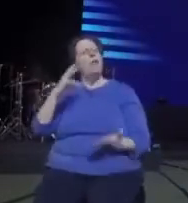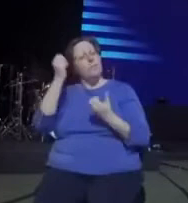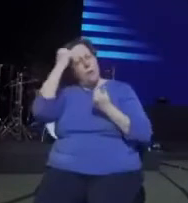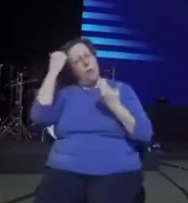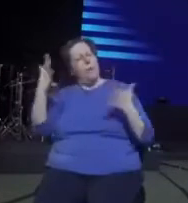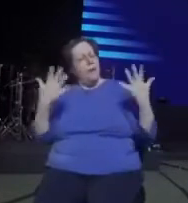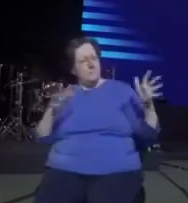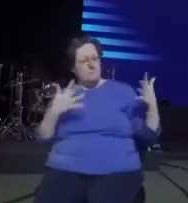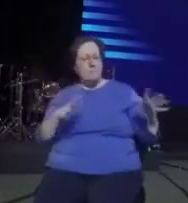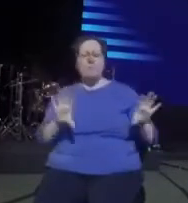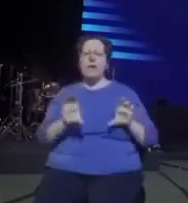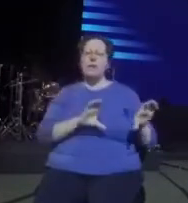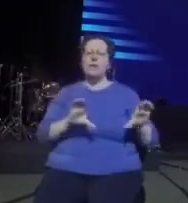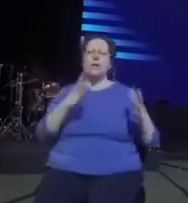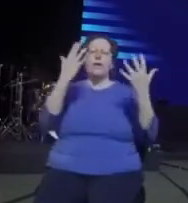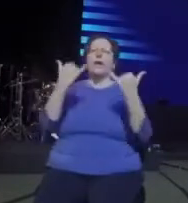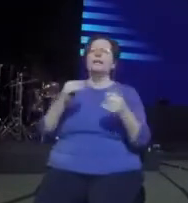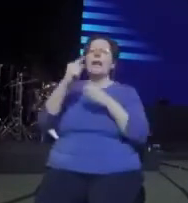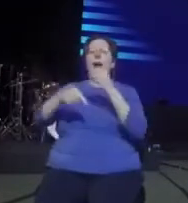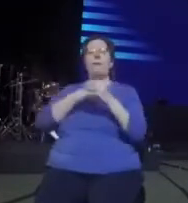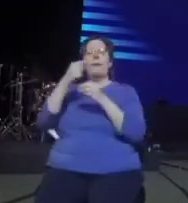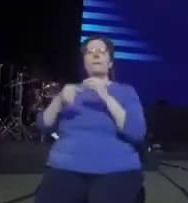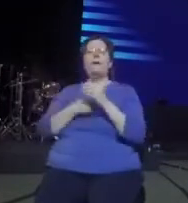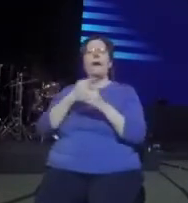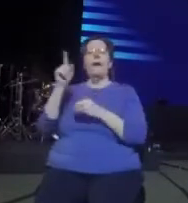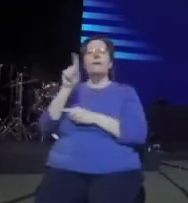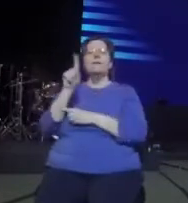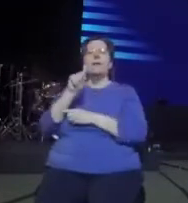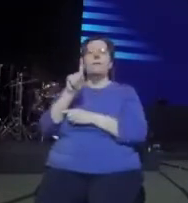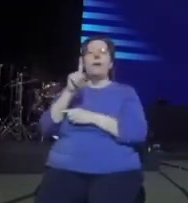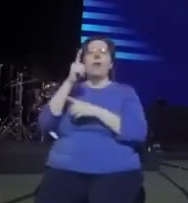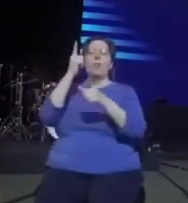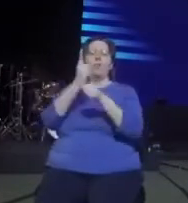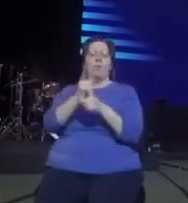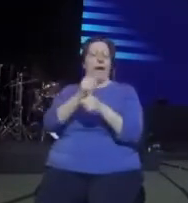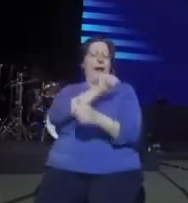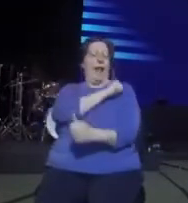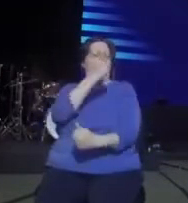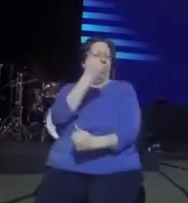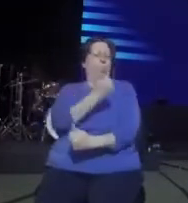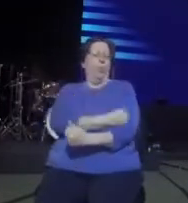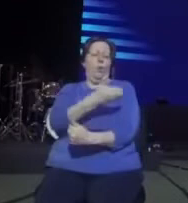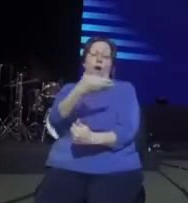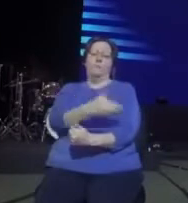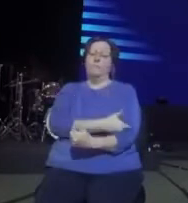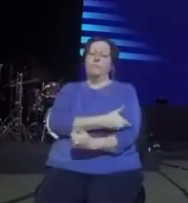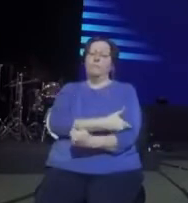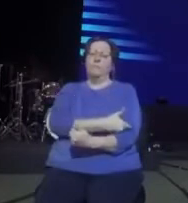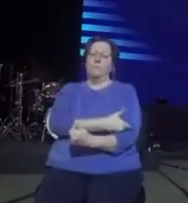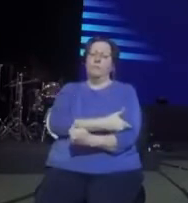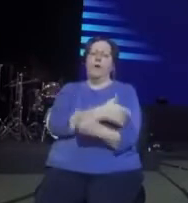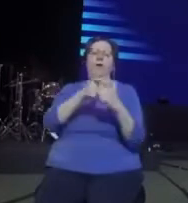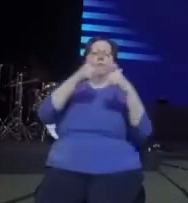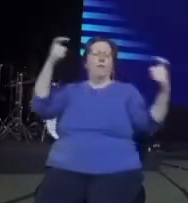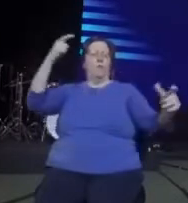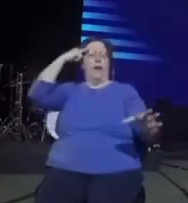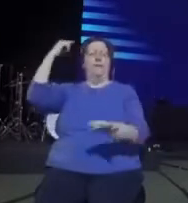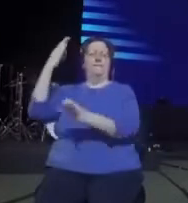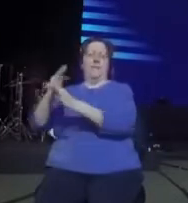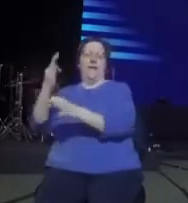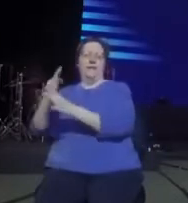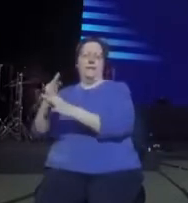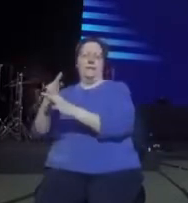that. It was now about something called the right authority that brings great faith.